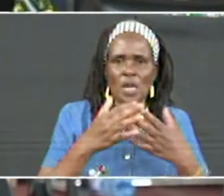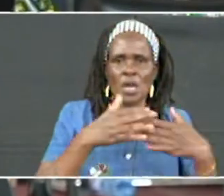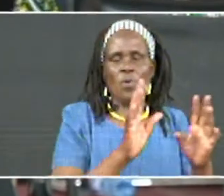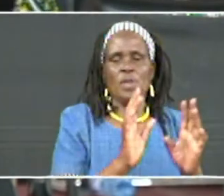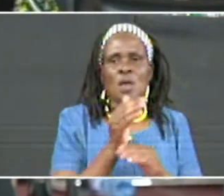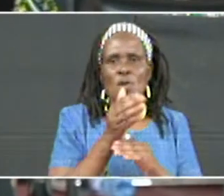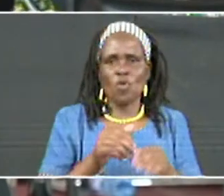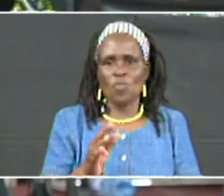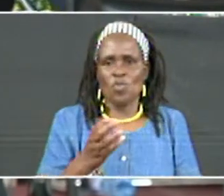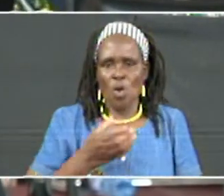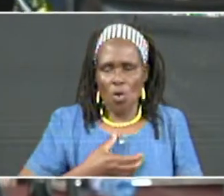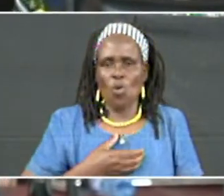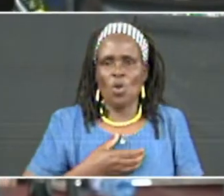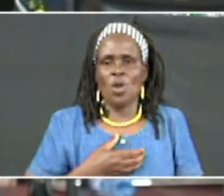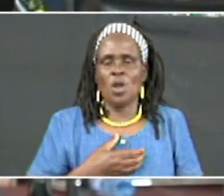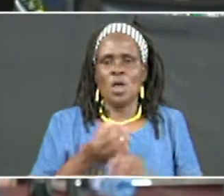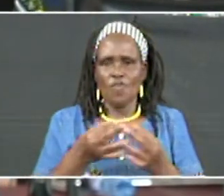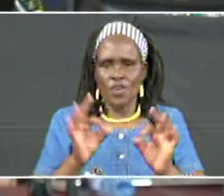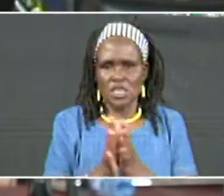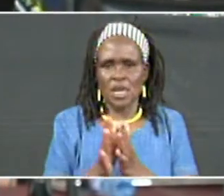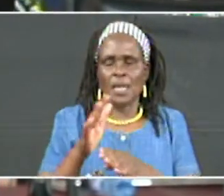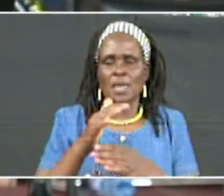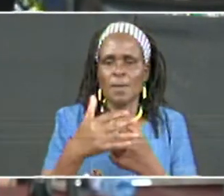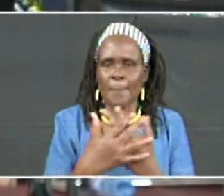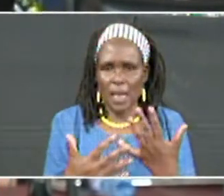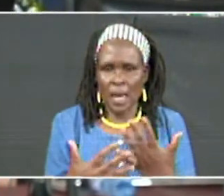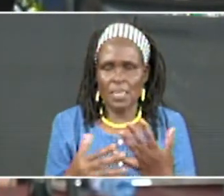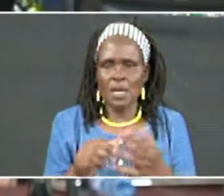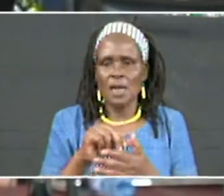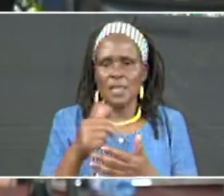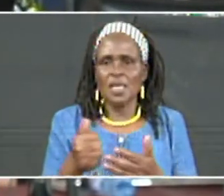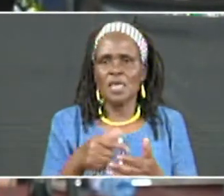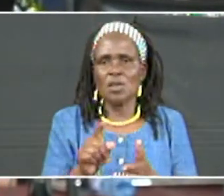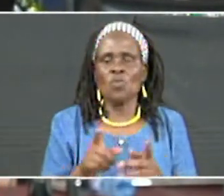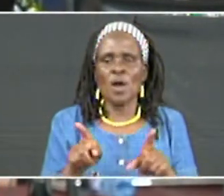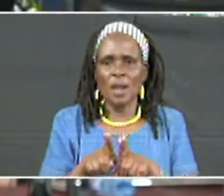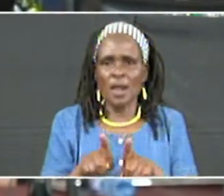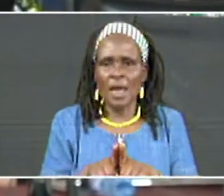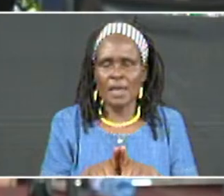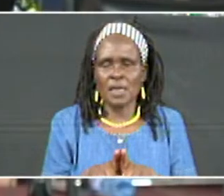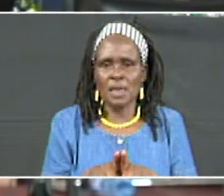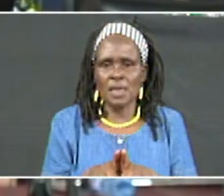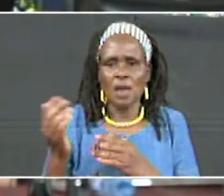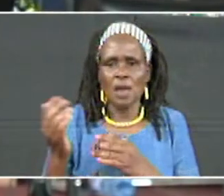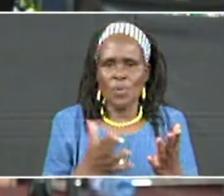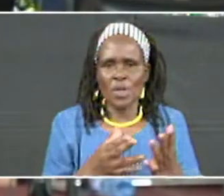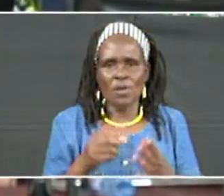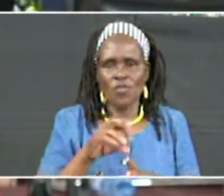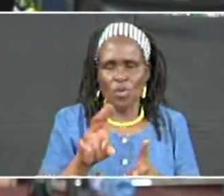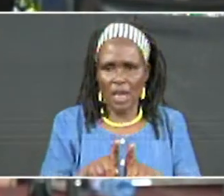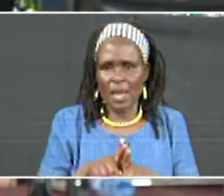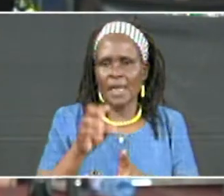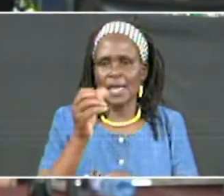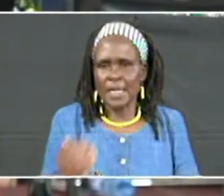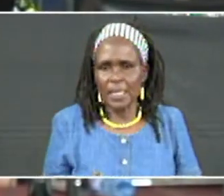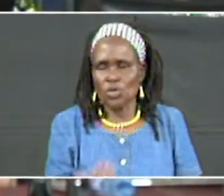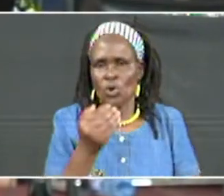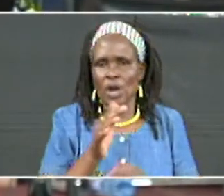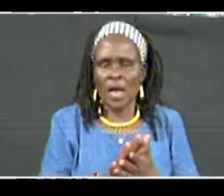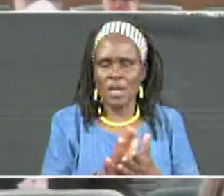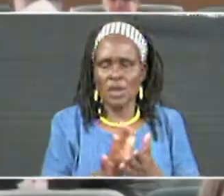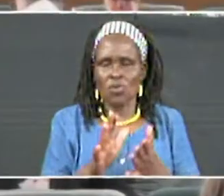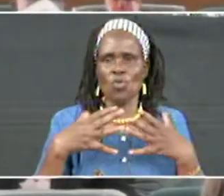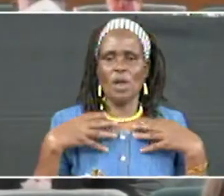own flesh and blood? Then your light will break forth like dawn, and your healing will